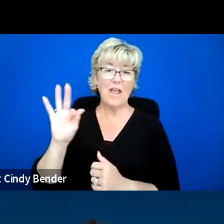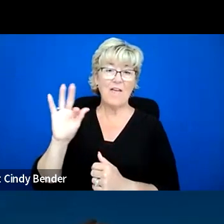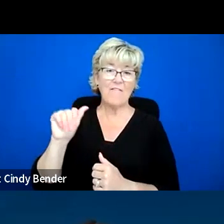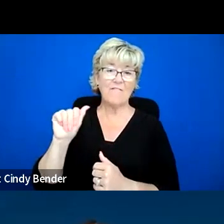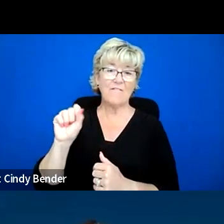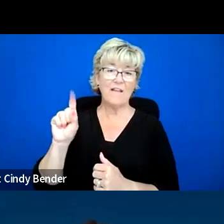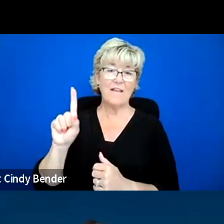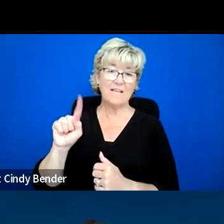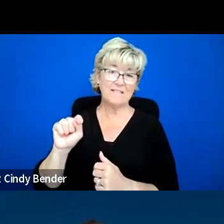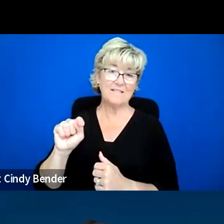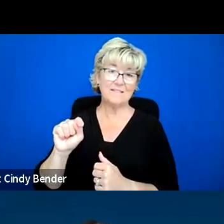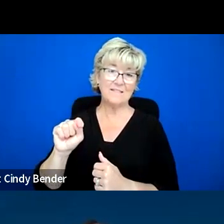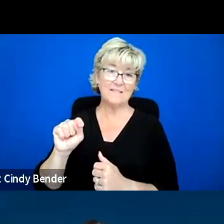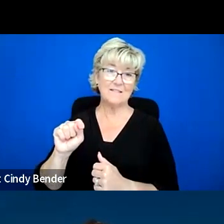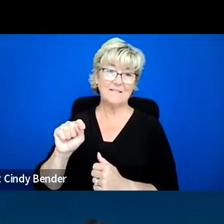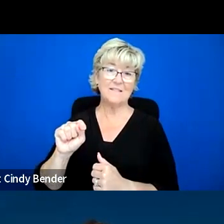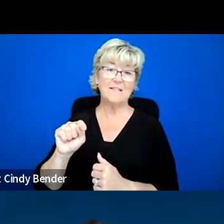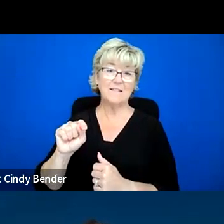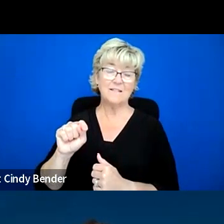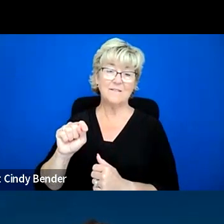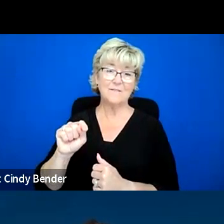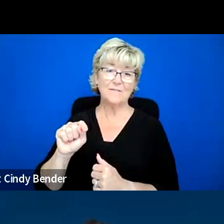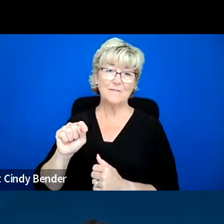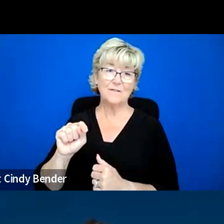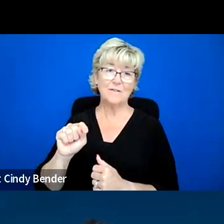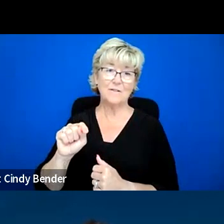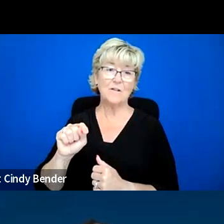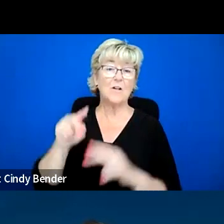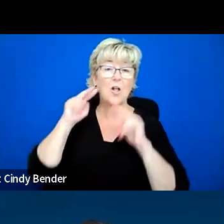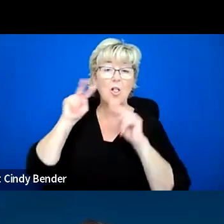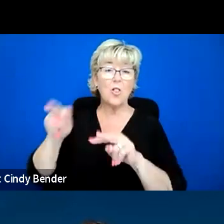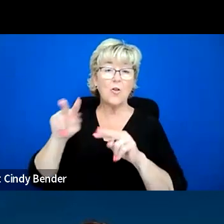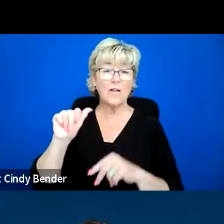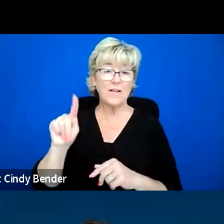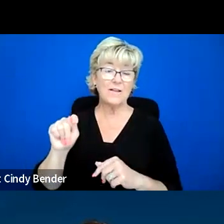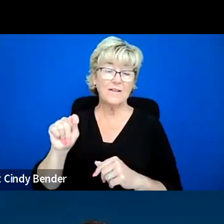really looking at FAST teams are looking at